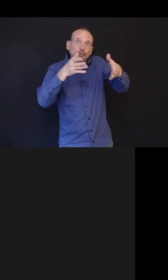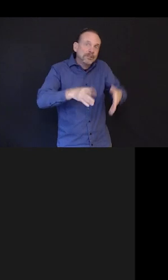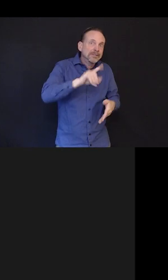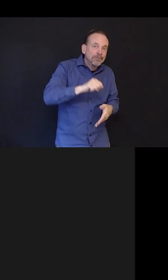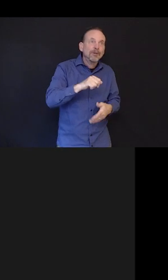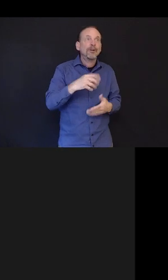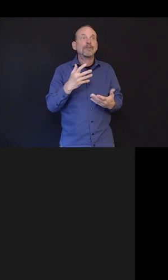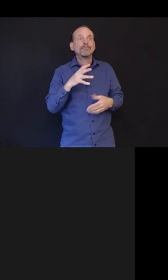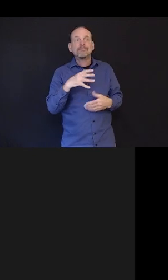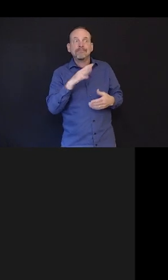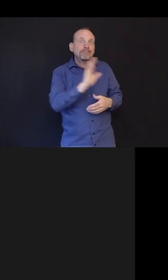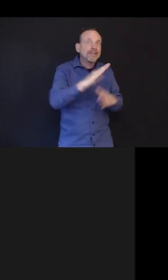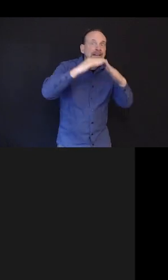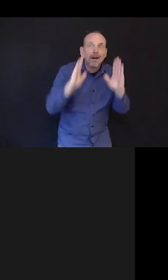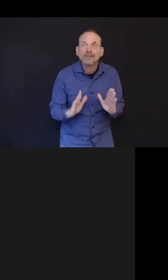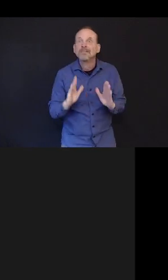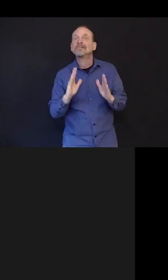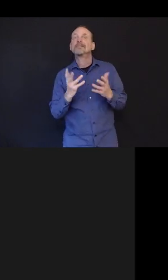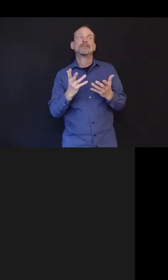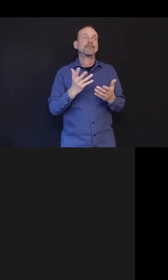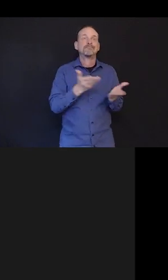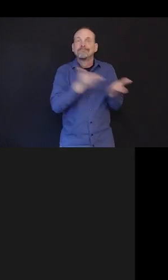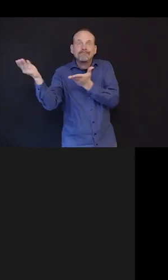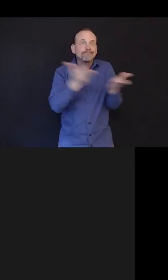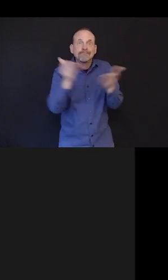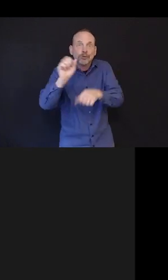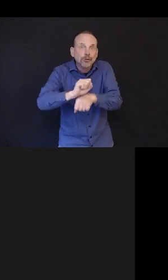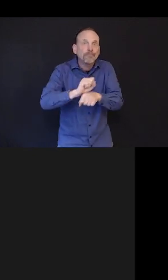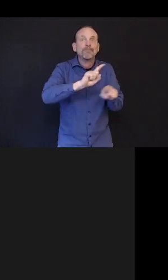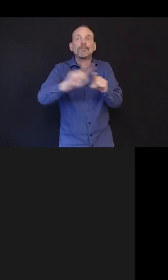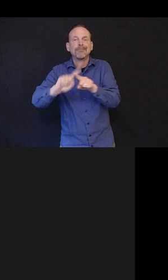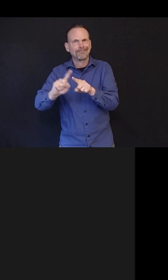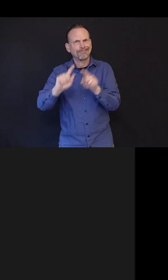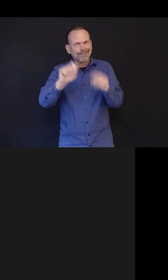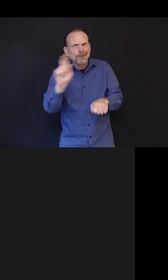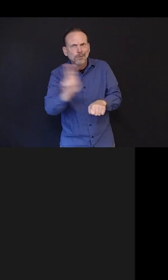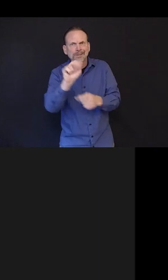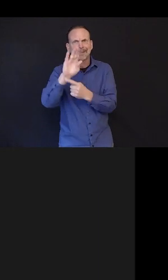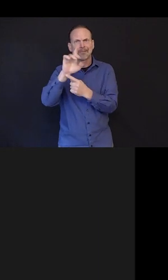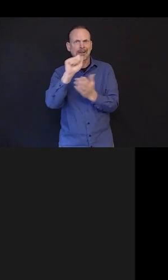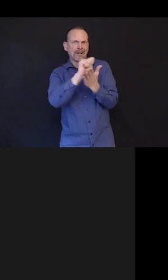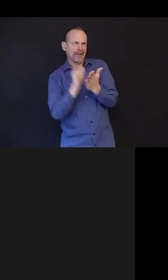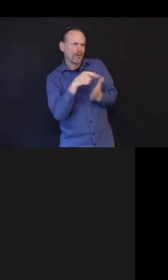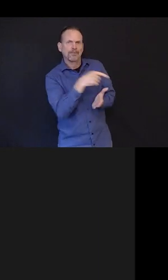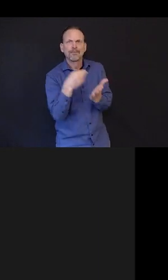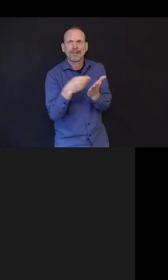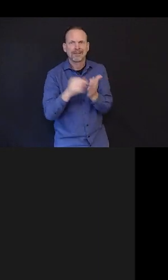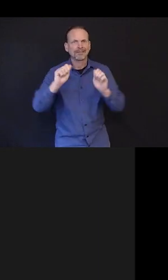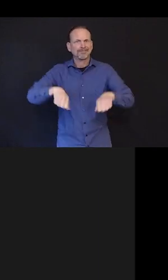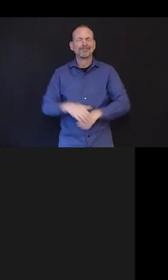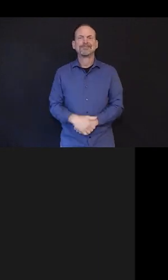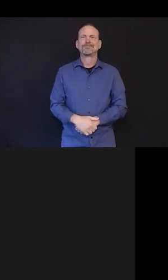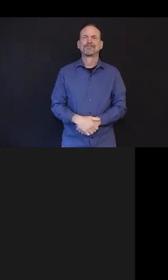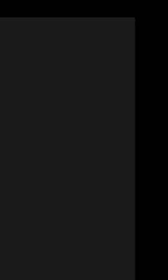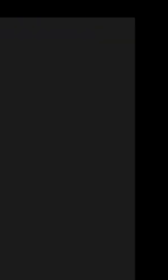from your job, anything that can be directly related back to the disability, that is what an ABLE account is intended to